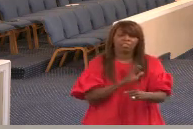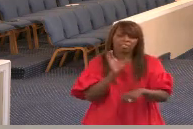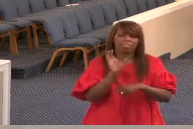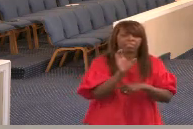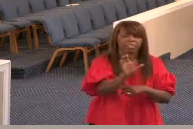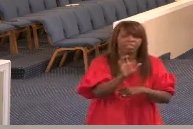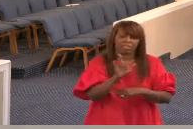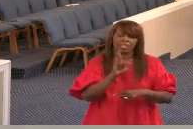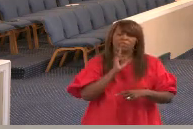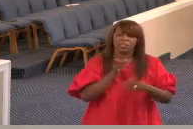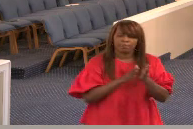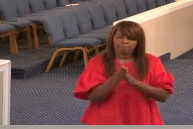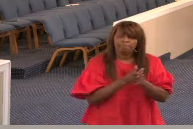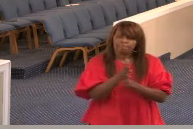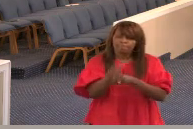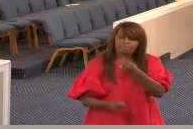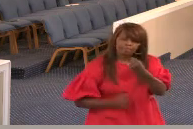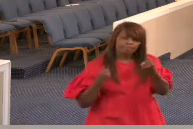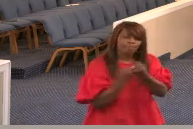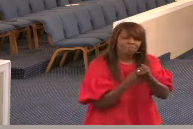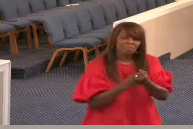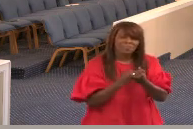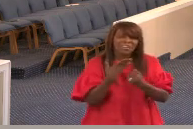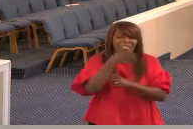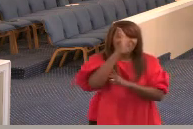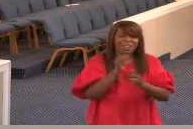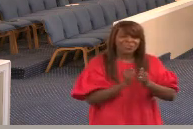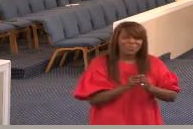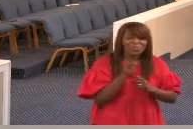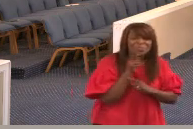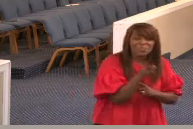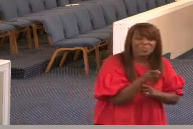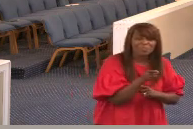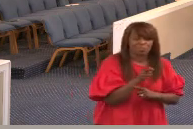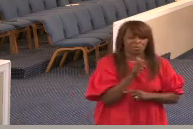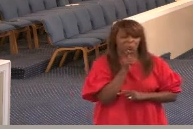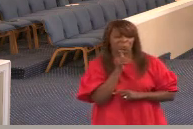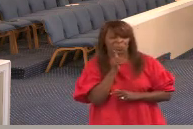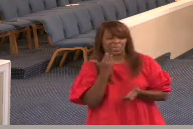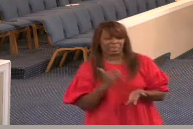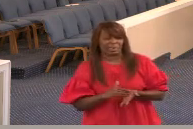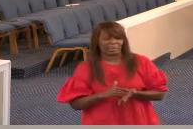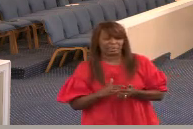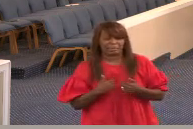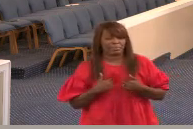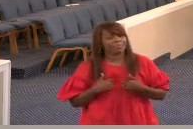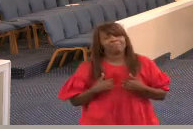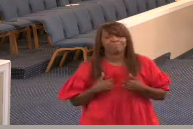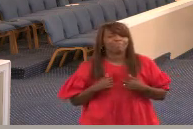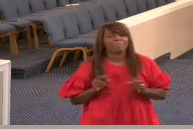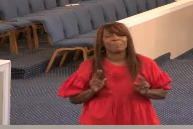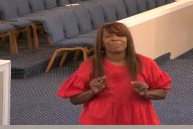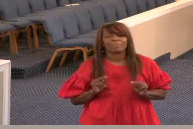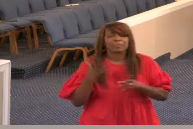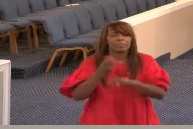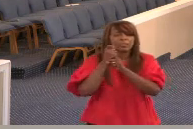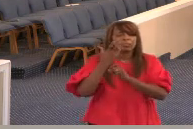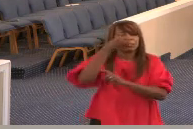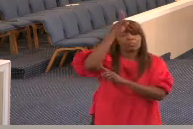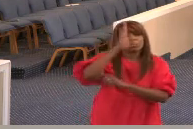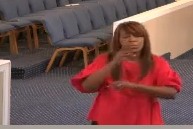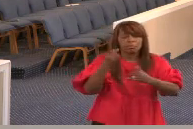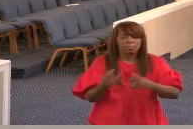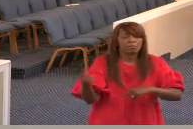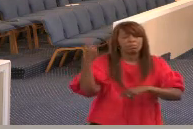them a reassurance that if God be for me, who can be against me? We trust you today.